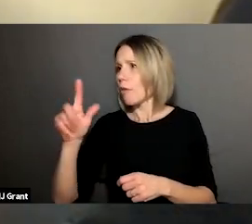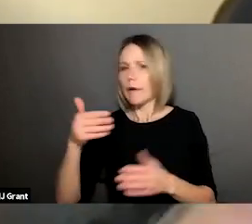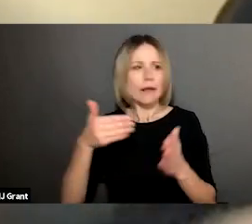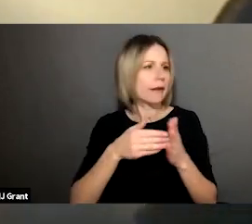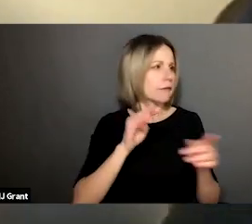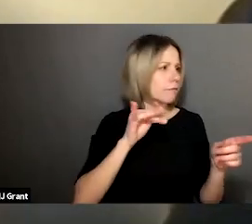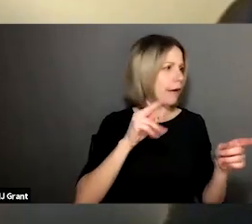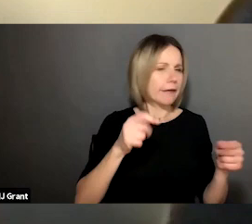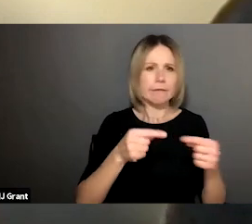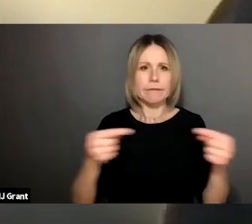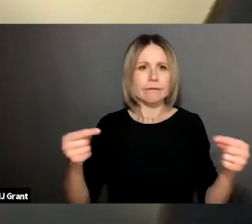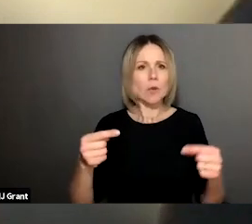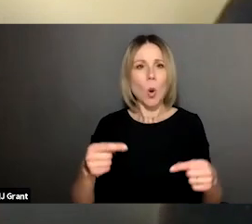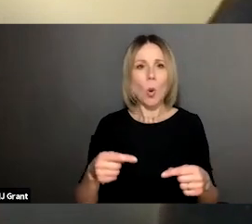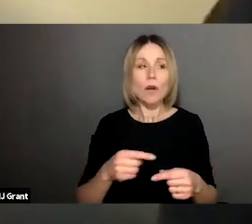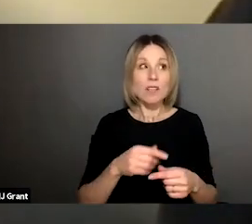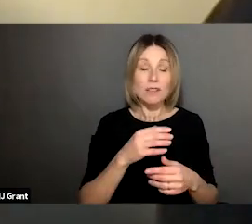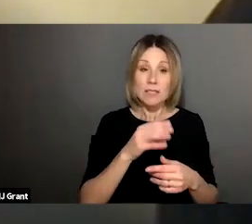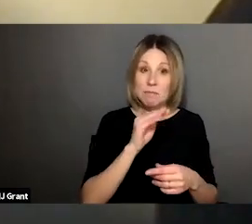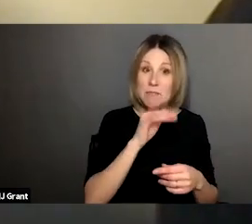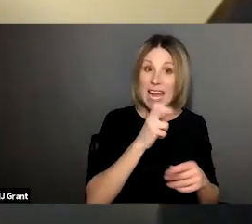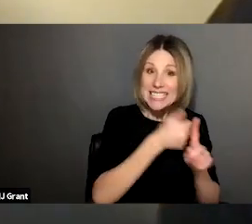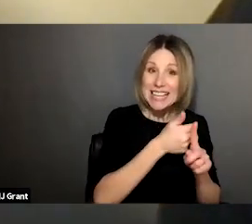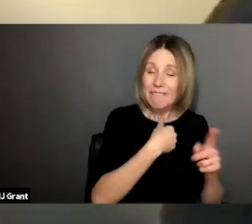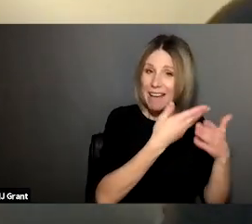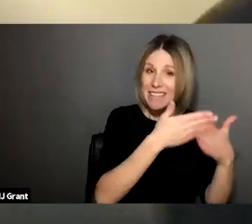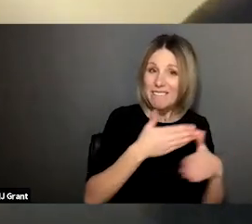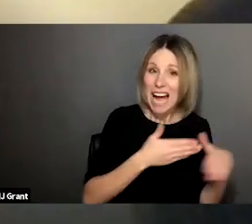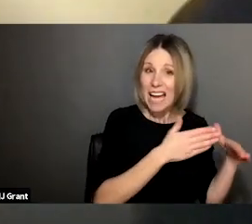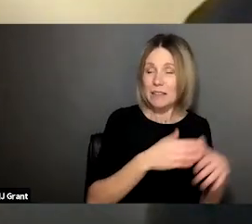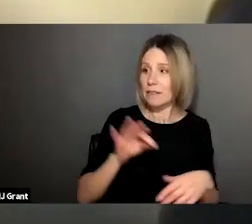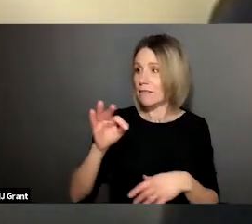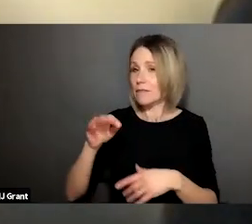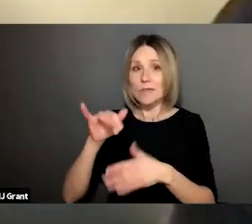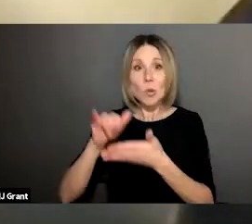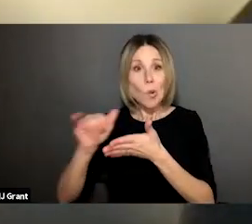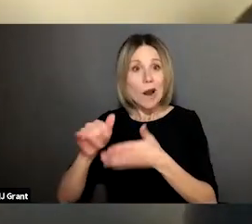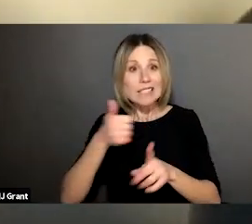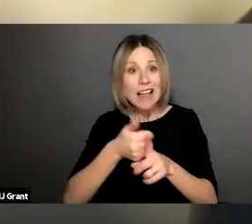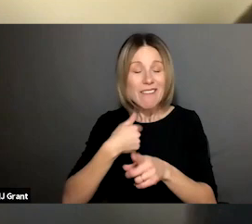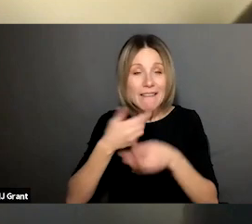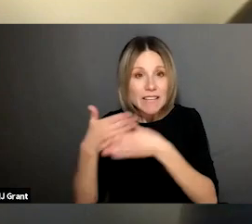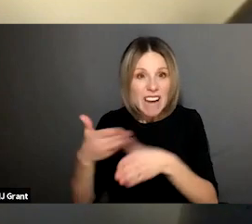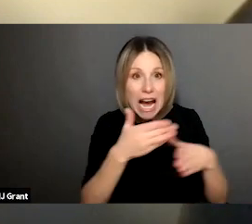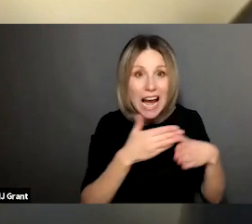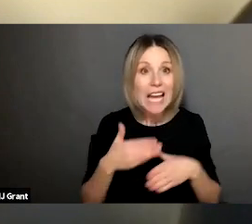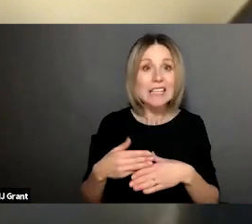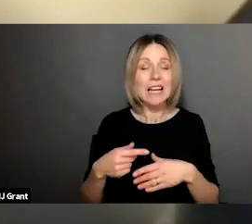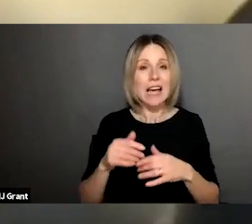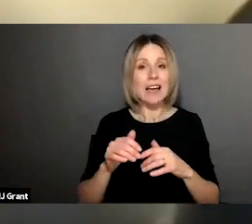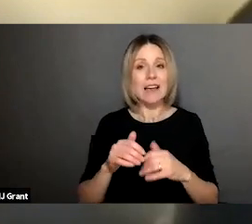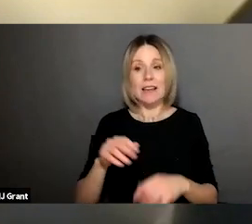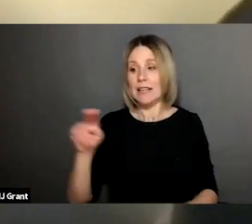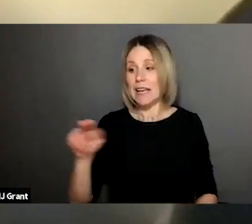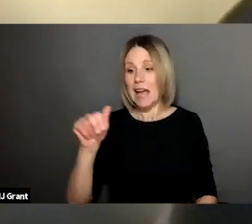parts of Maine versus Maine. It's parts of New York versus New York. Nassau County in New